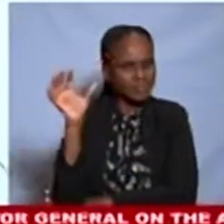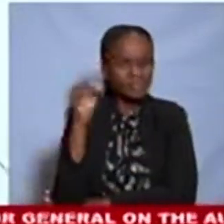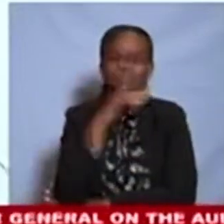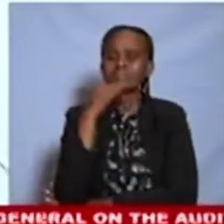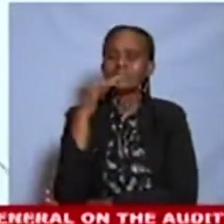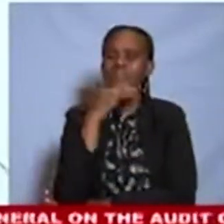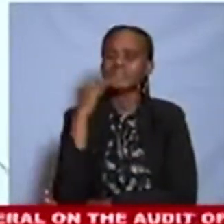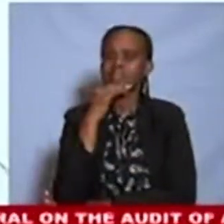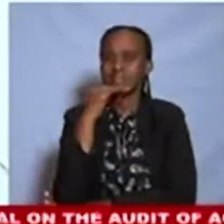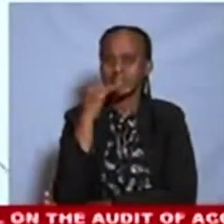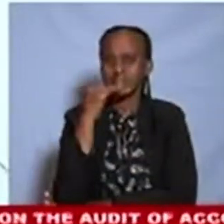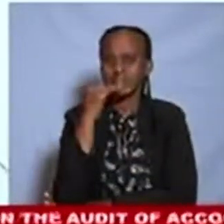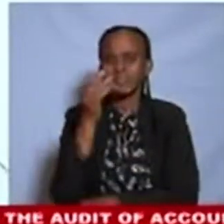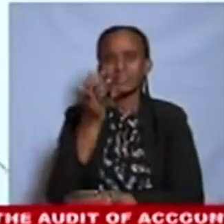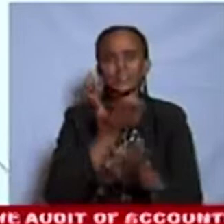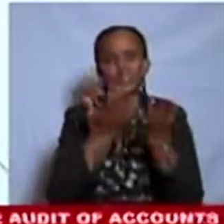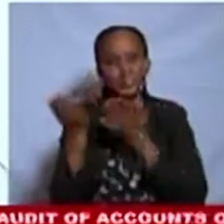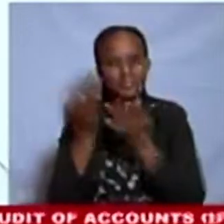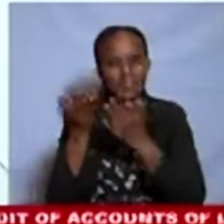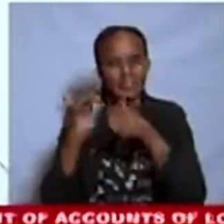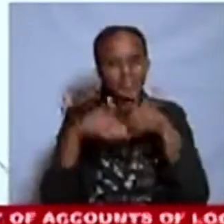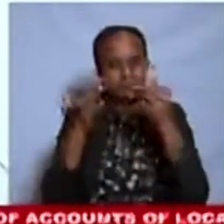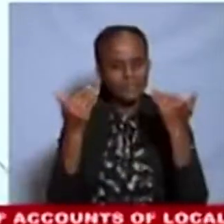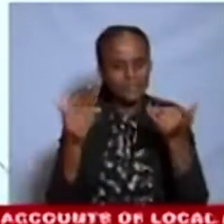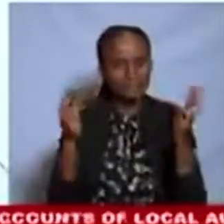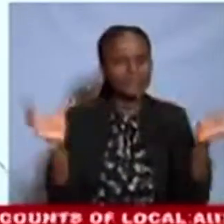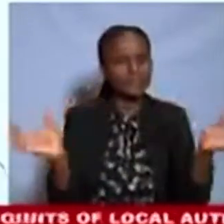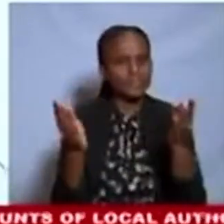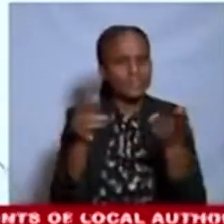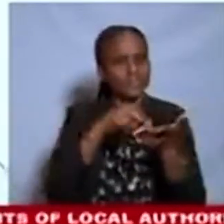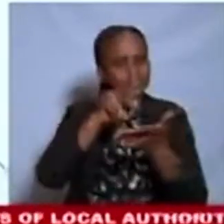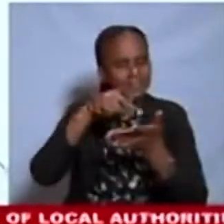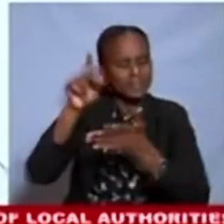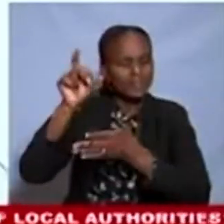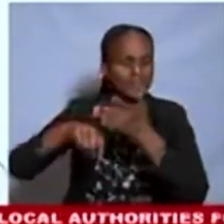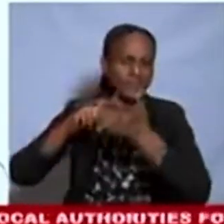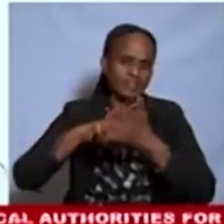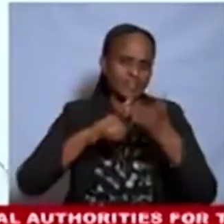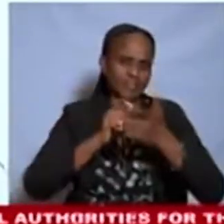farms. What service do you give so that they are encouraged to pay tax?